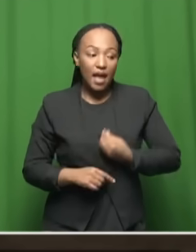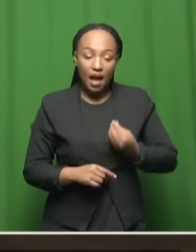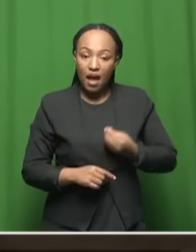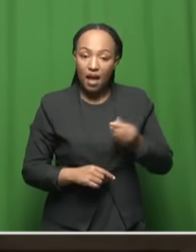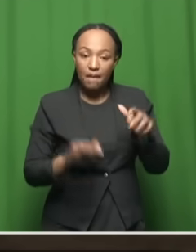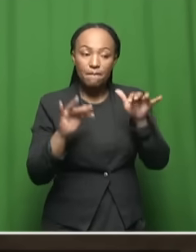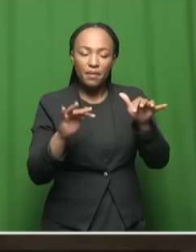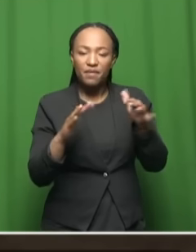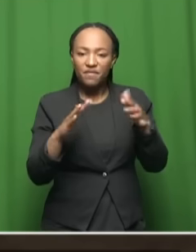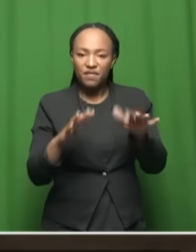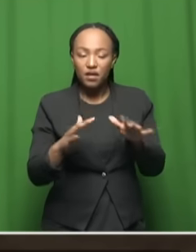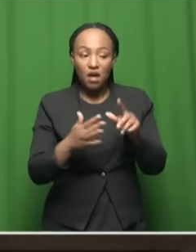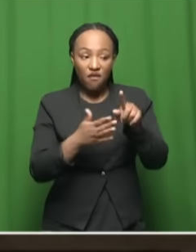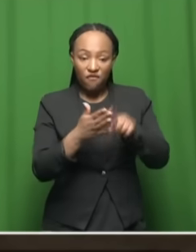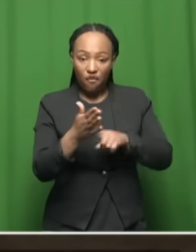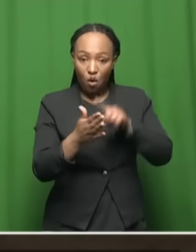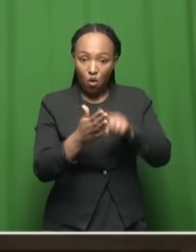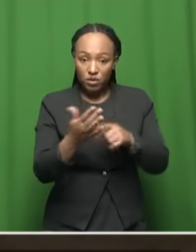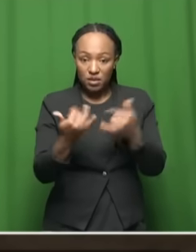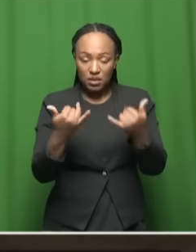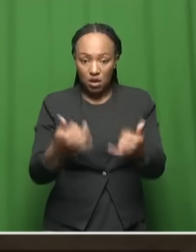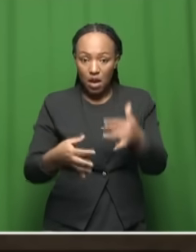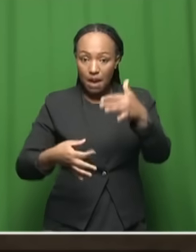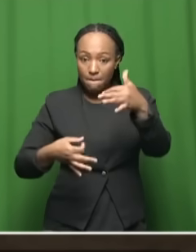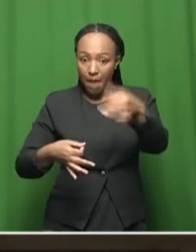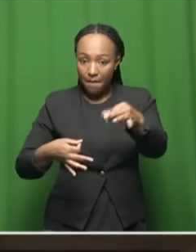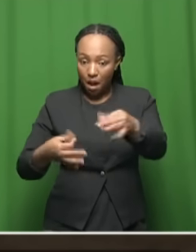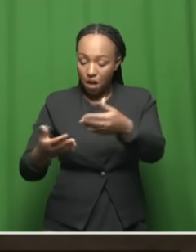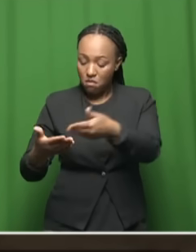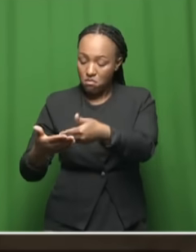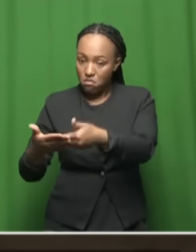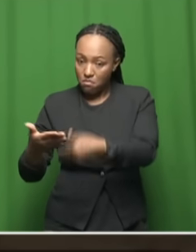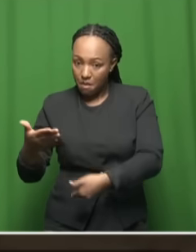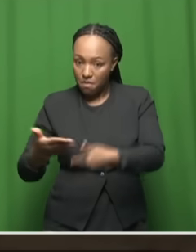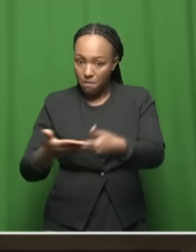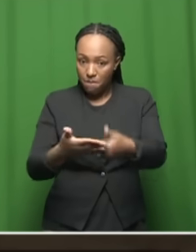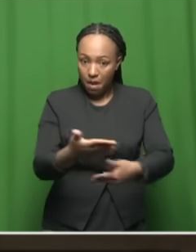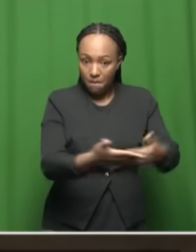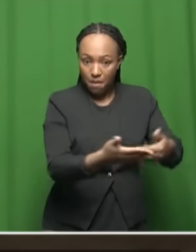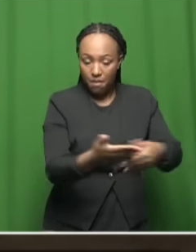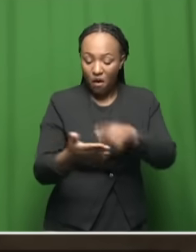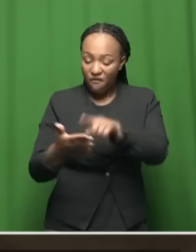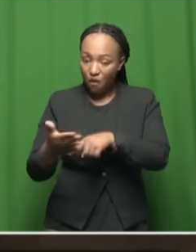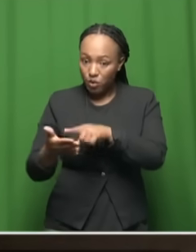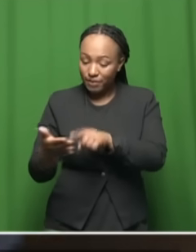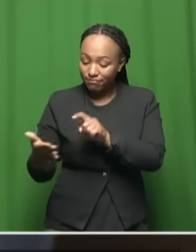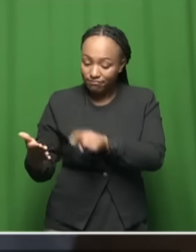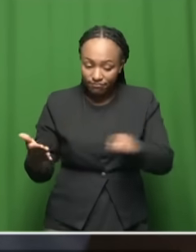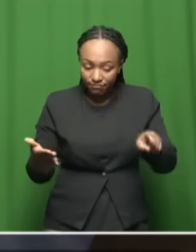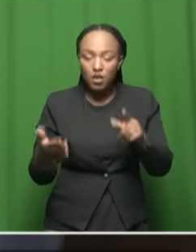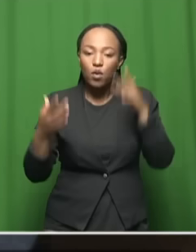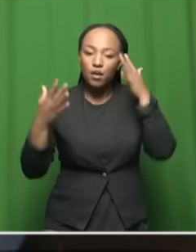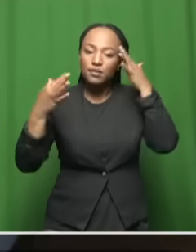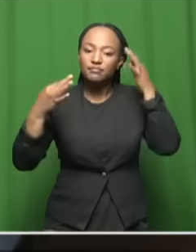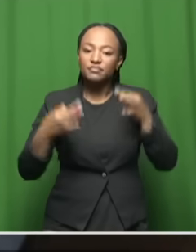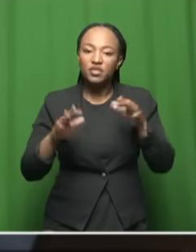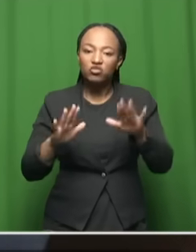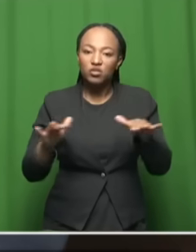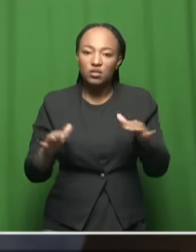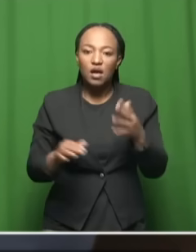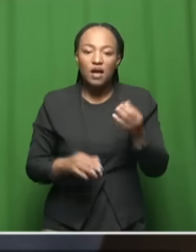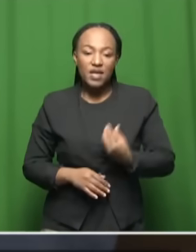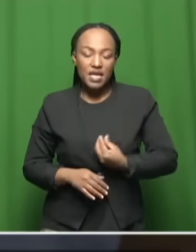the votes they make now, the ballots they cast now, will determine what happens to their children in future. Let's see if we can get, there's two